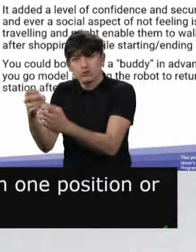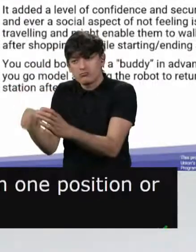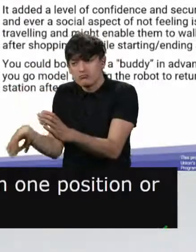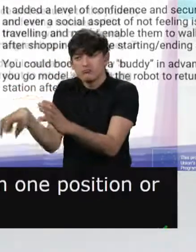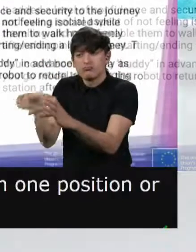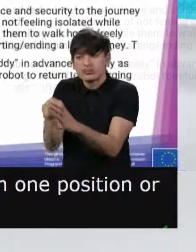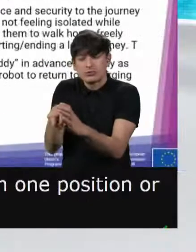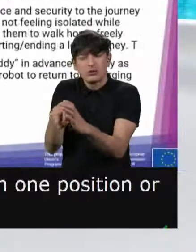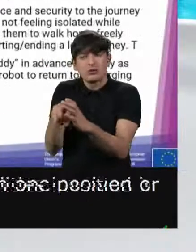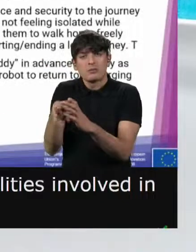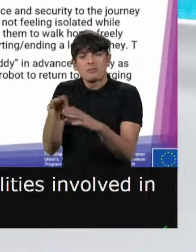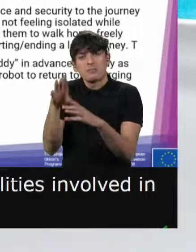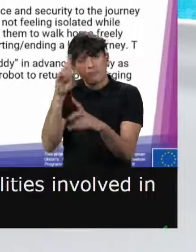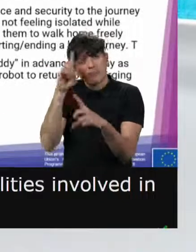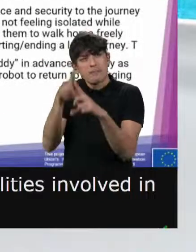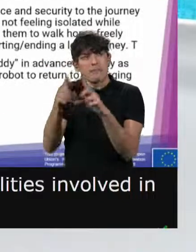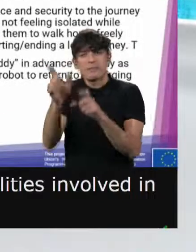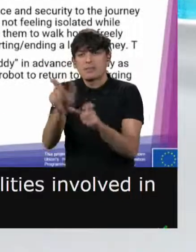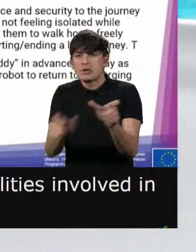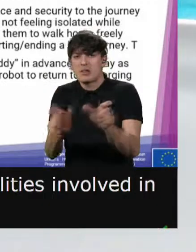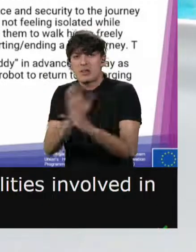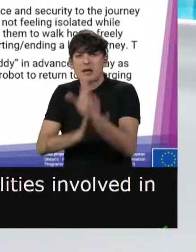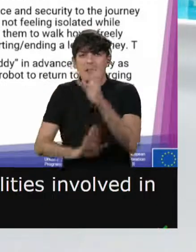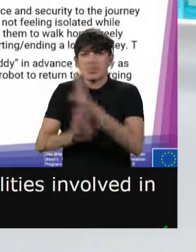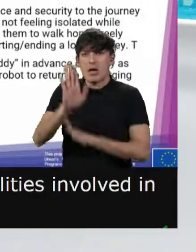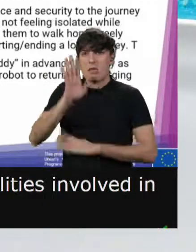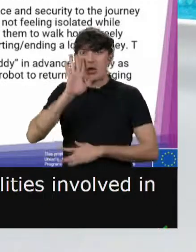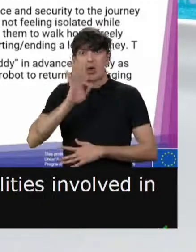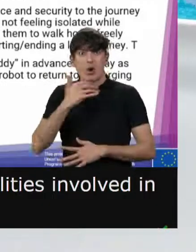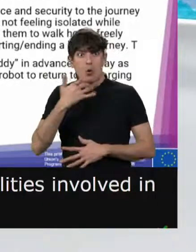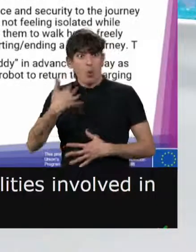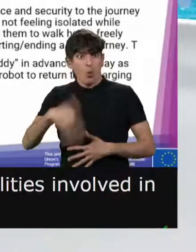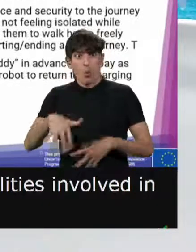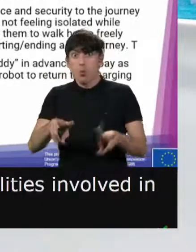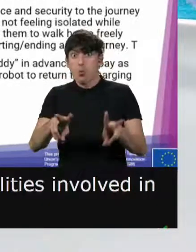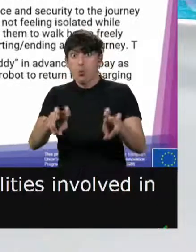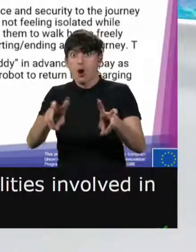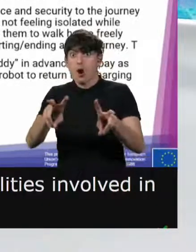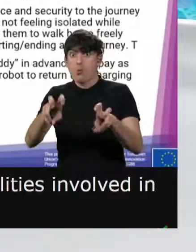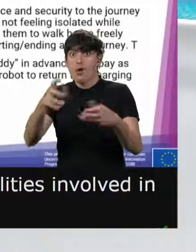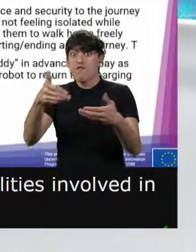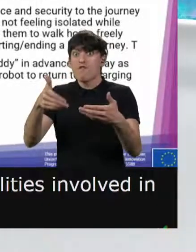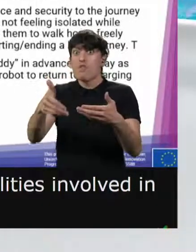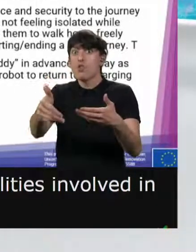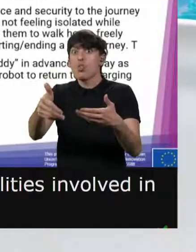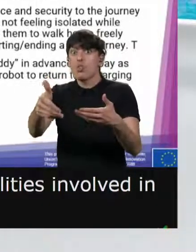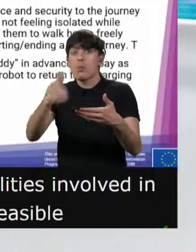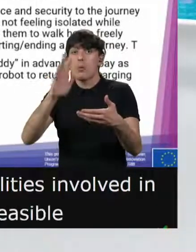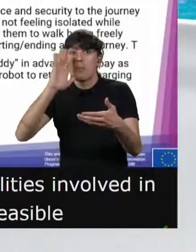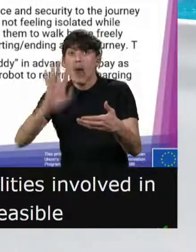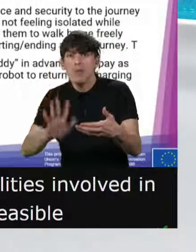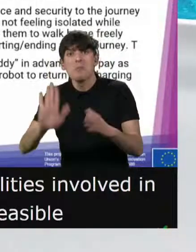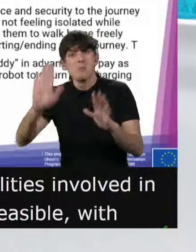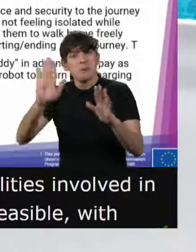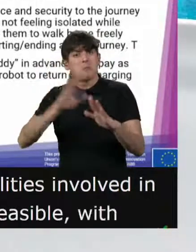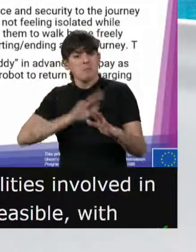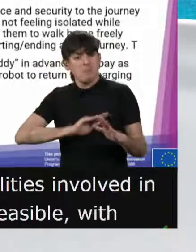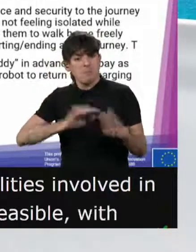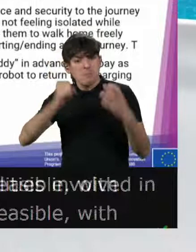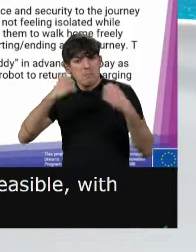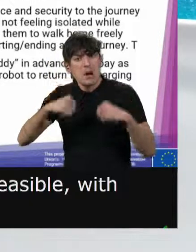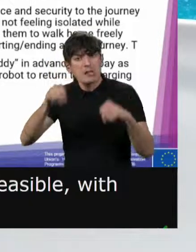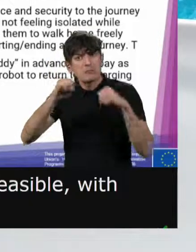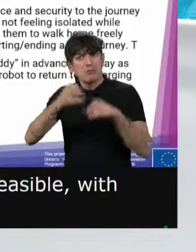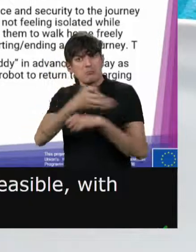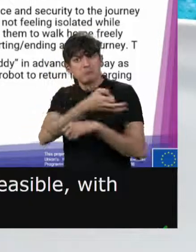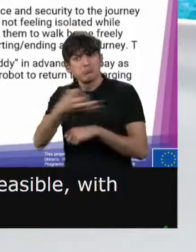futuristic and really quite feasible, with value to people with disabilities, but also